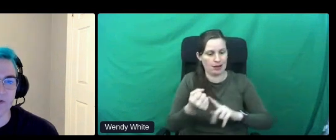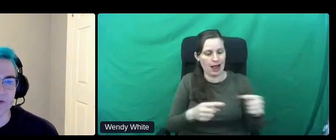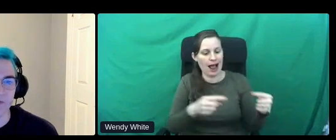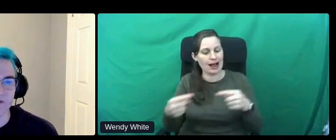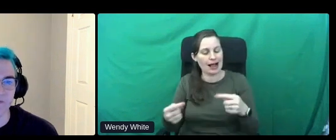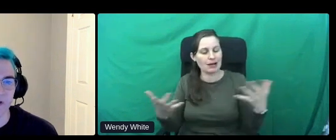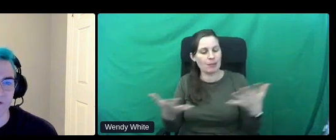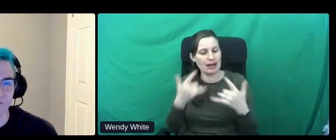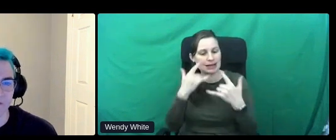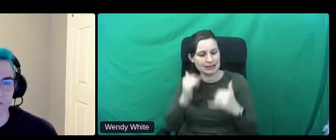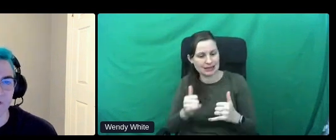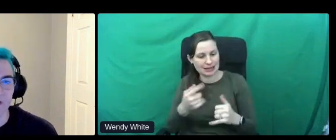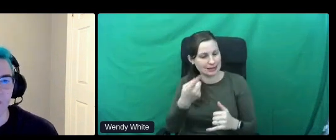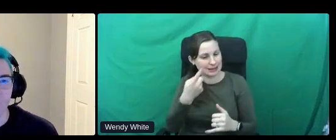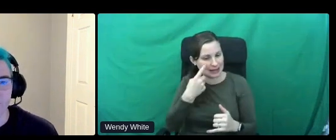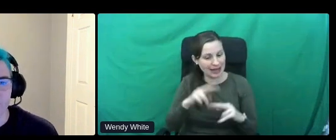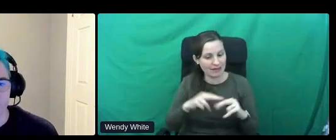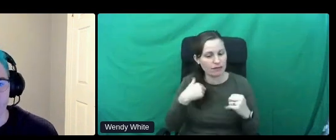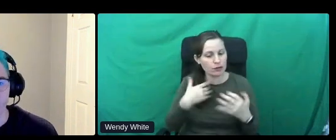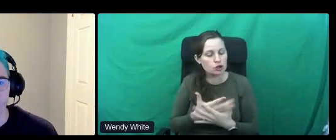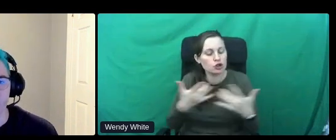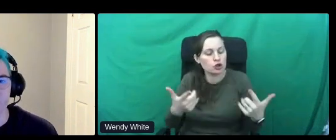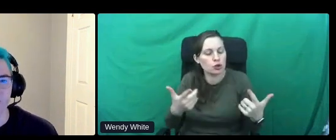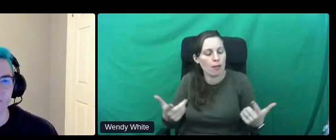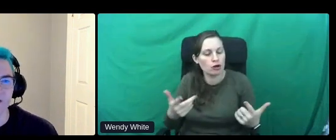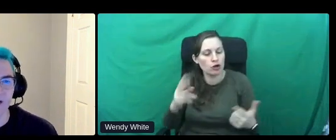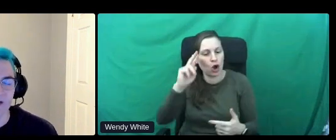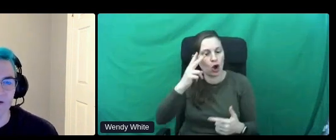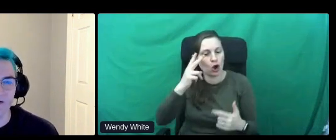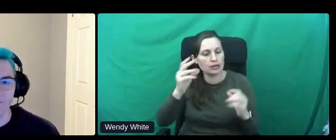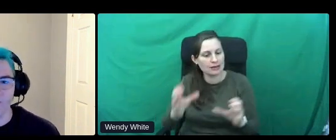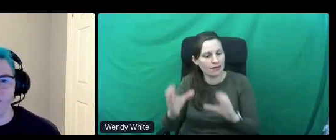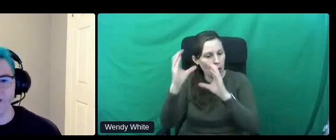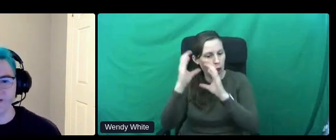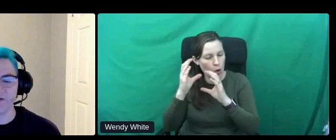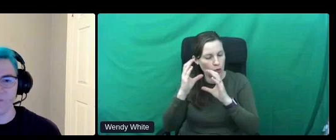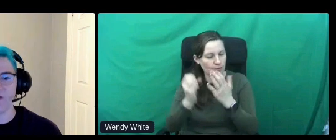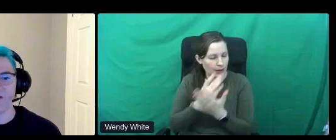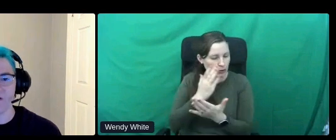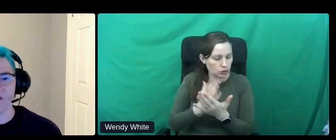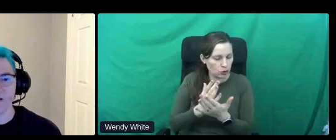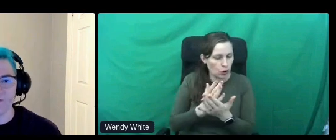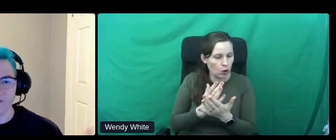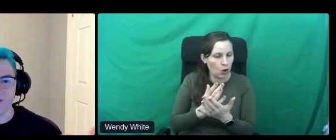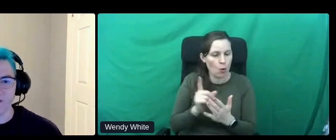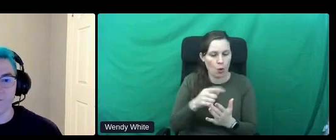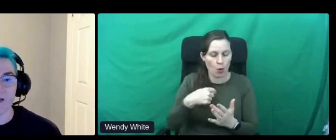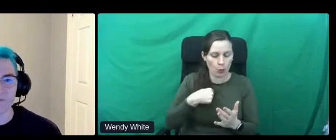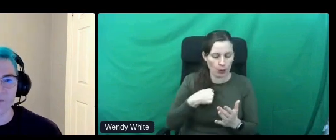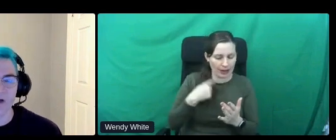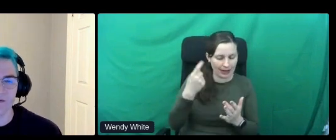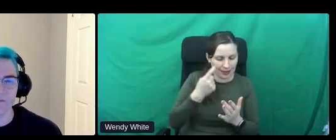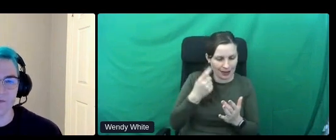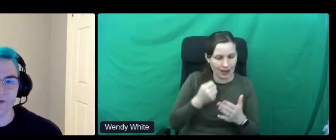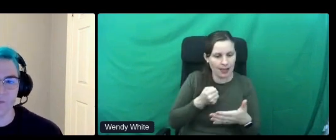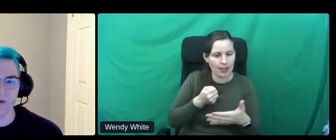we were reaching too much of a cognitive load, always trying to keep underneath that red line of what we consider to be kind of the maximum cognitive load that a player